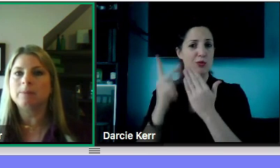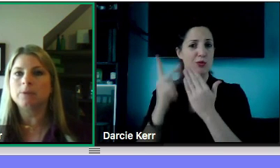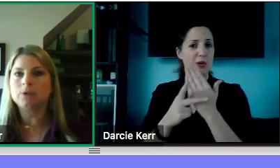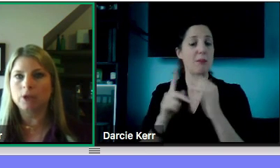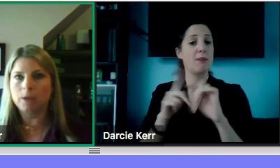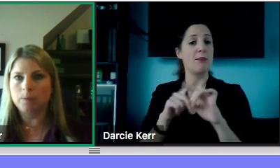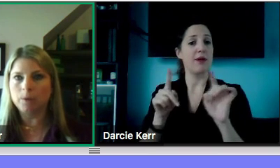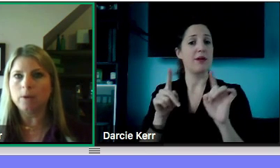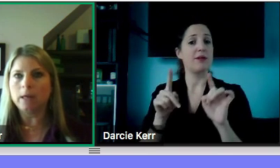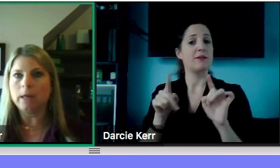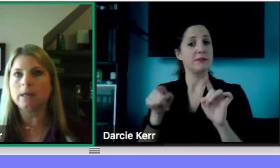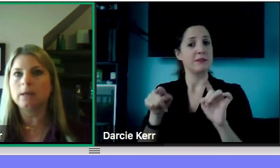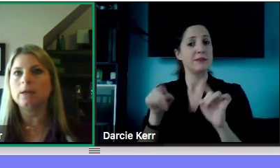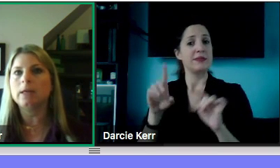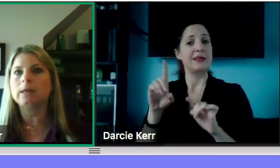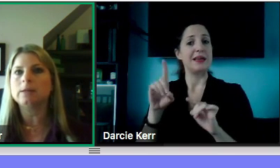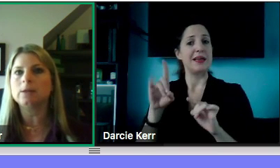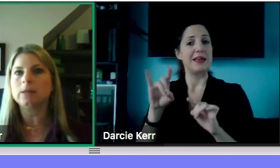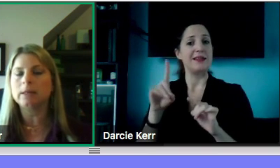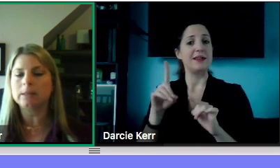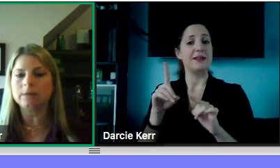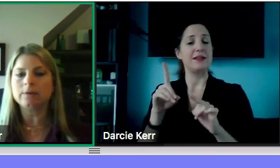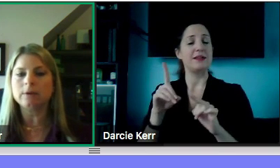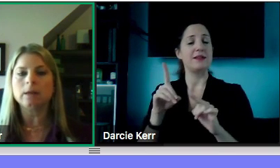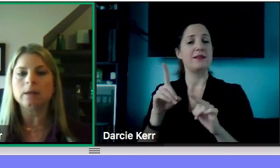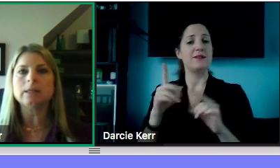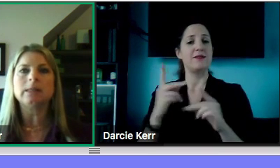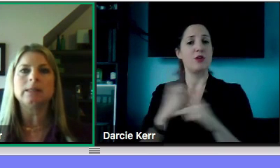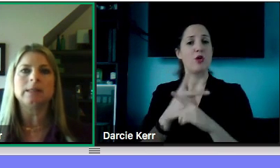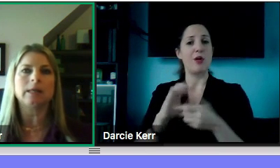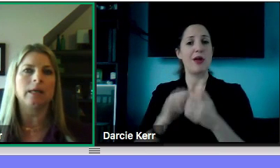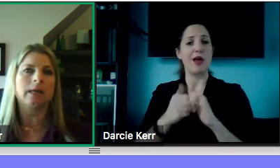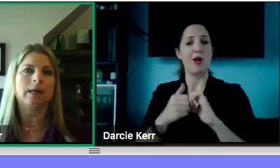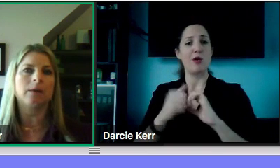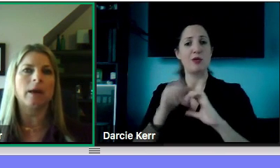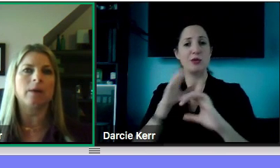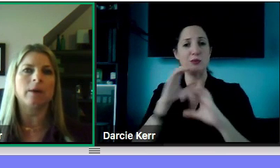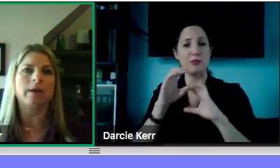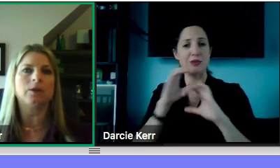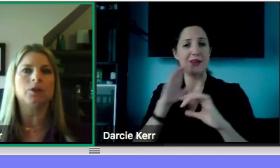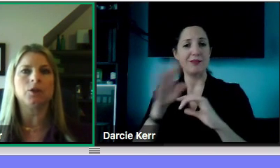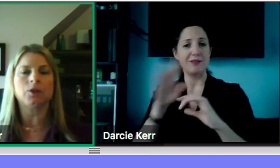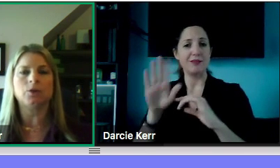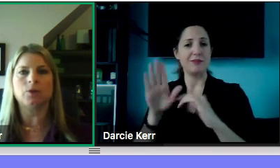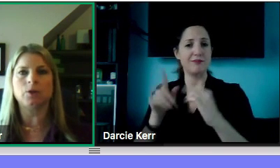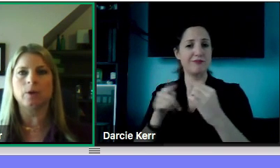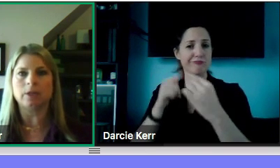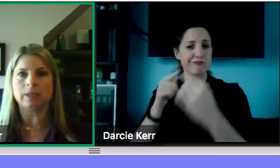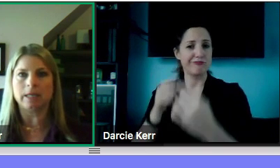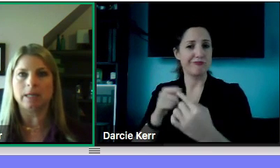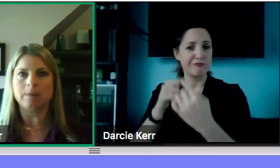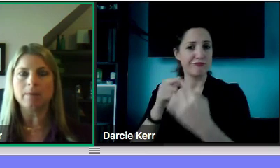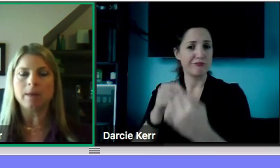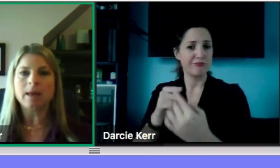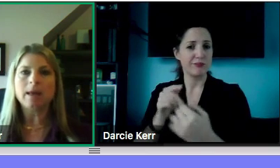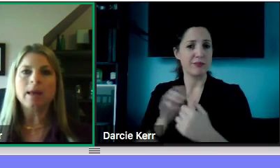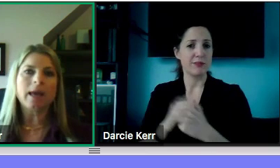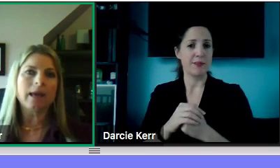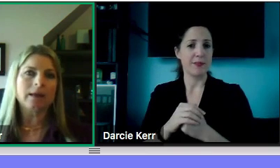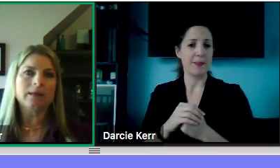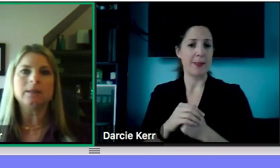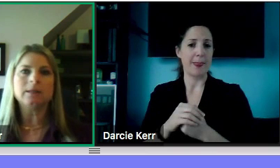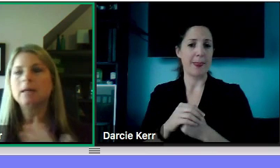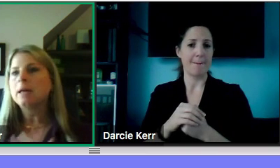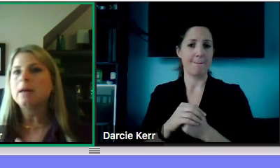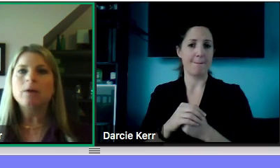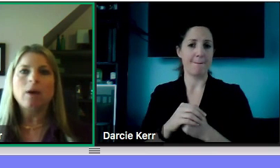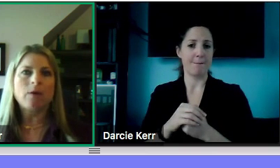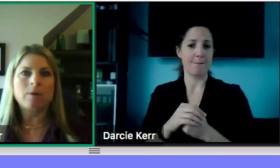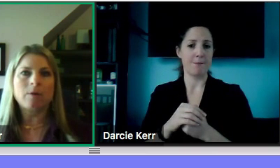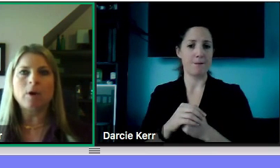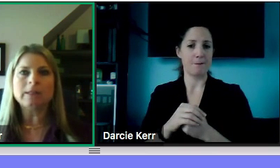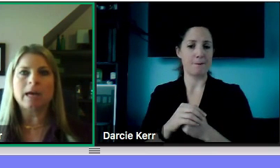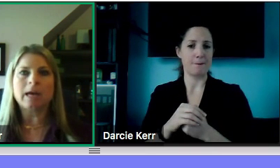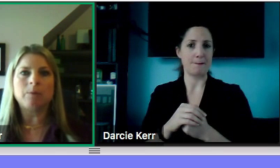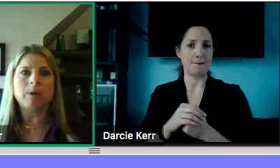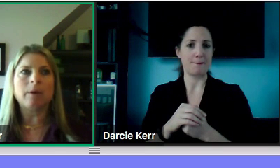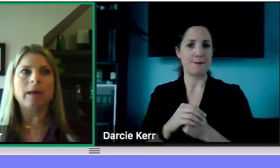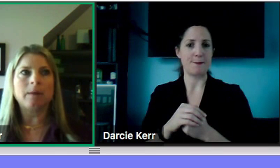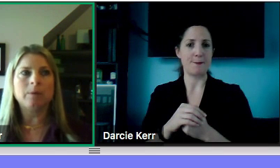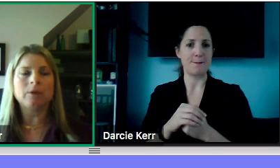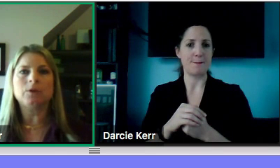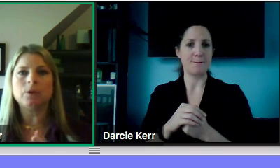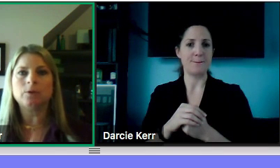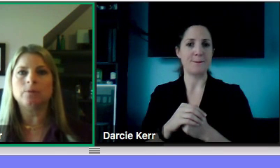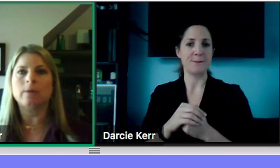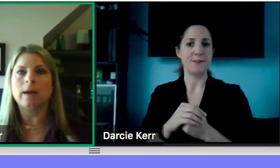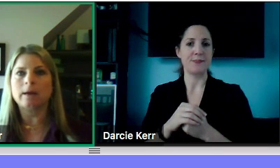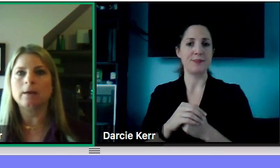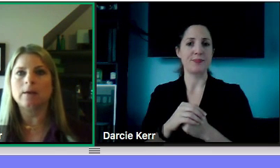was able to communicate his difficulties that he had run into to our team. And from our side, we